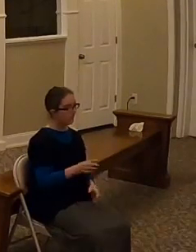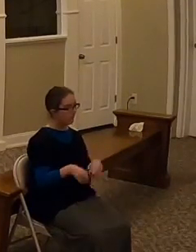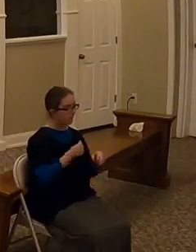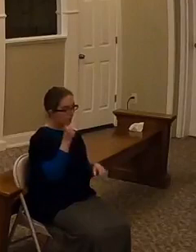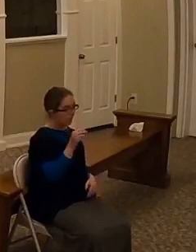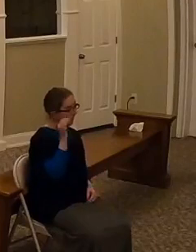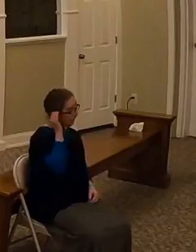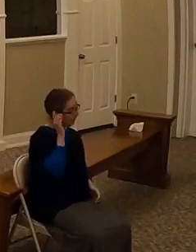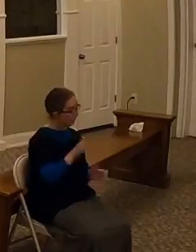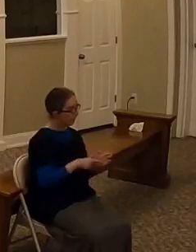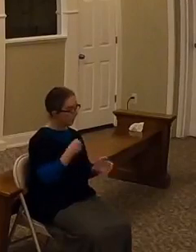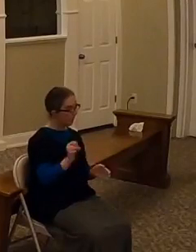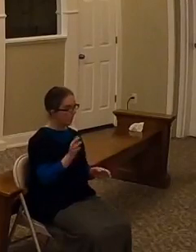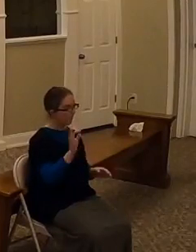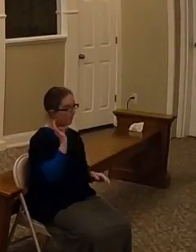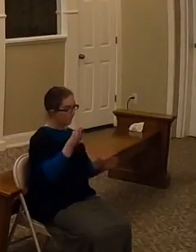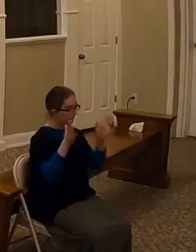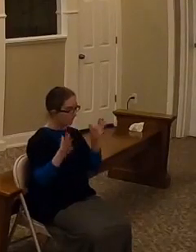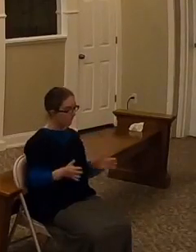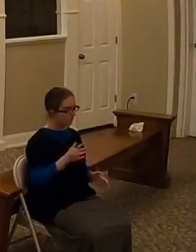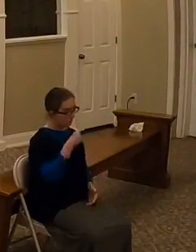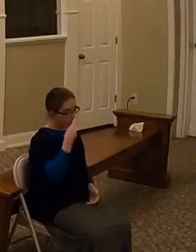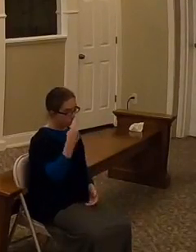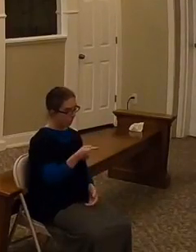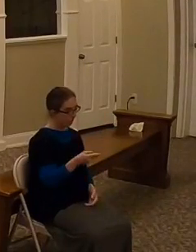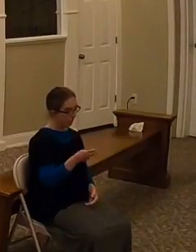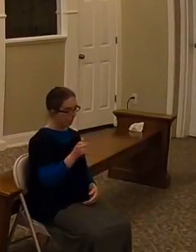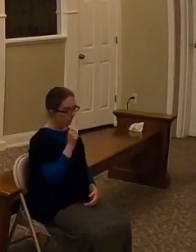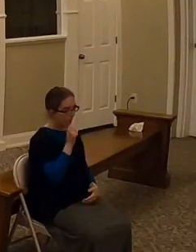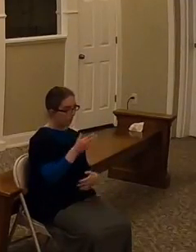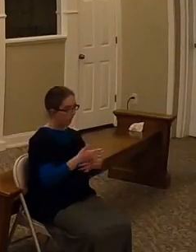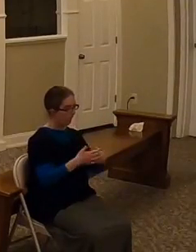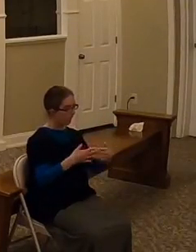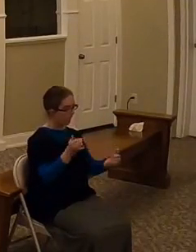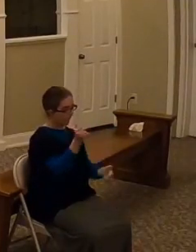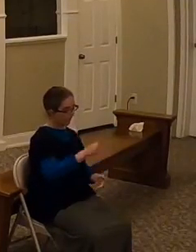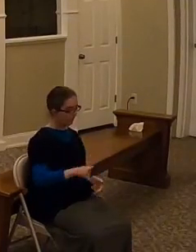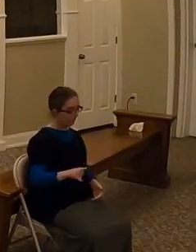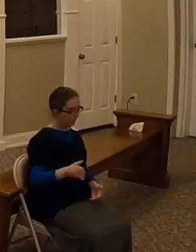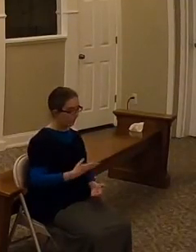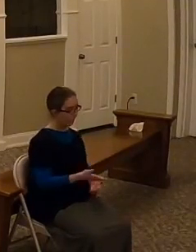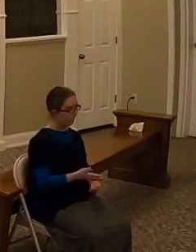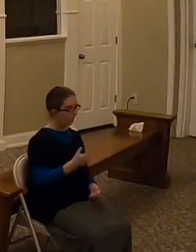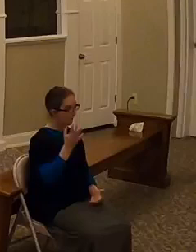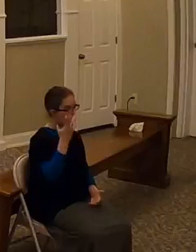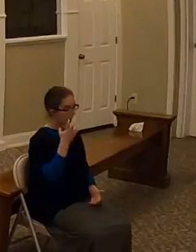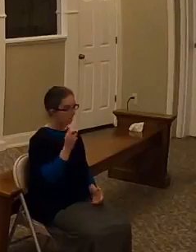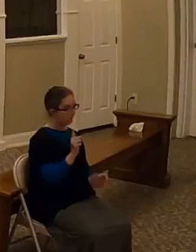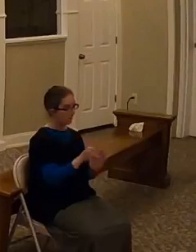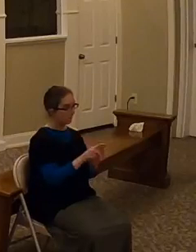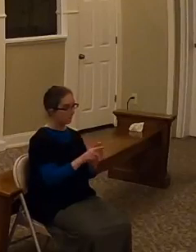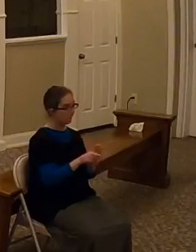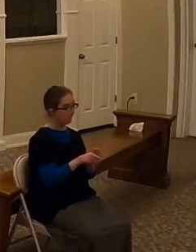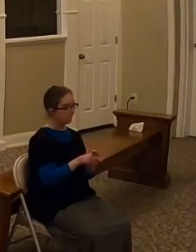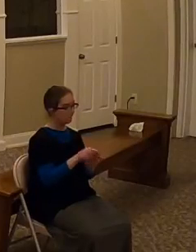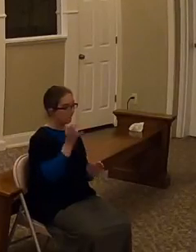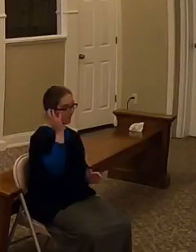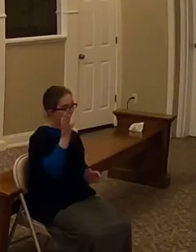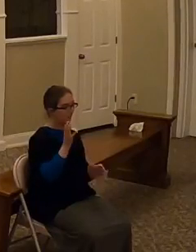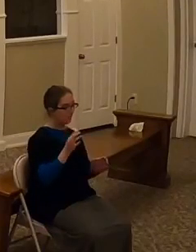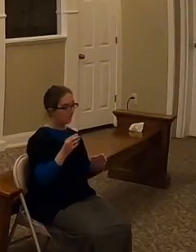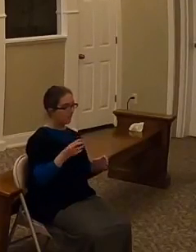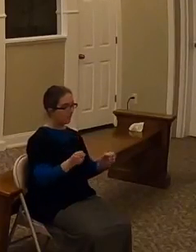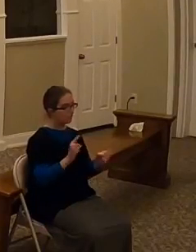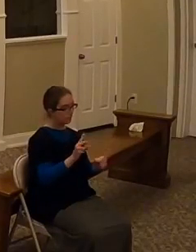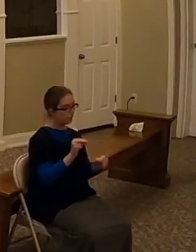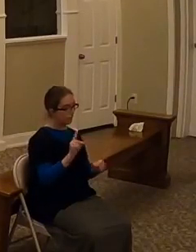even really hear what the preacher said, which wouldn't amount to anything anyway, because a 15-minute sermon don't get you anywhere. But can I tell